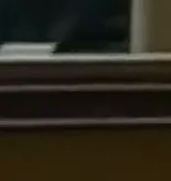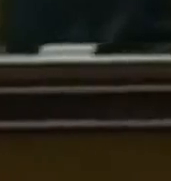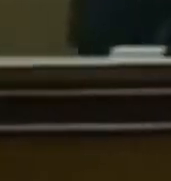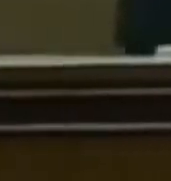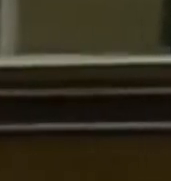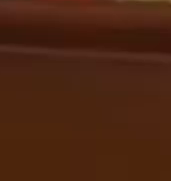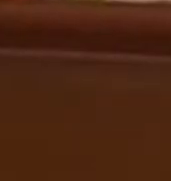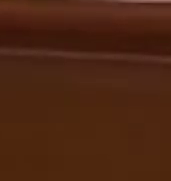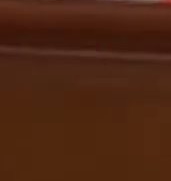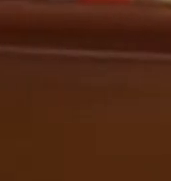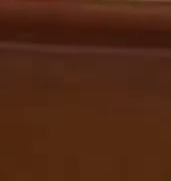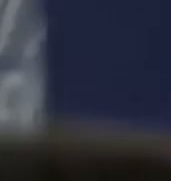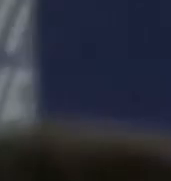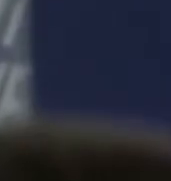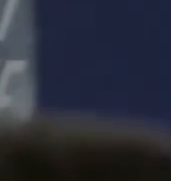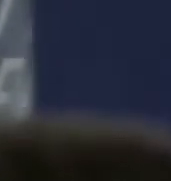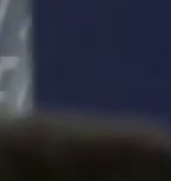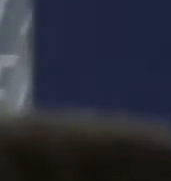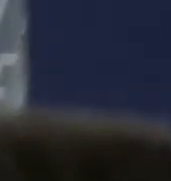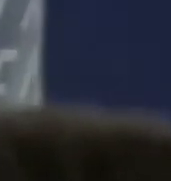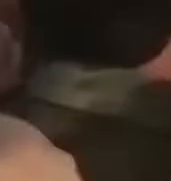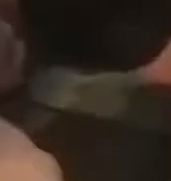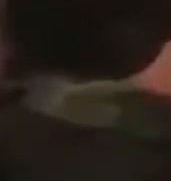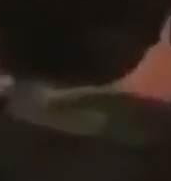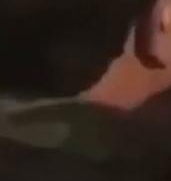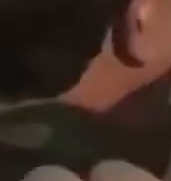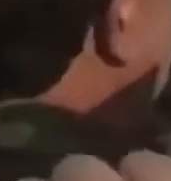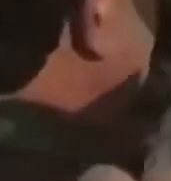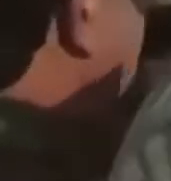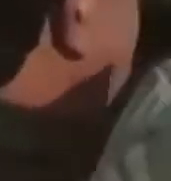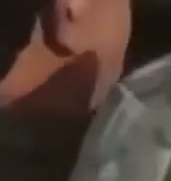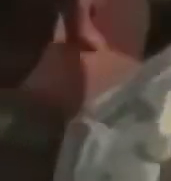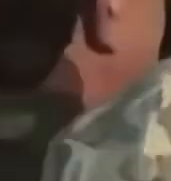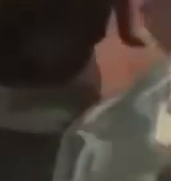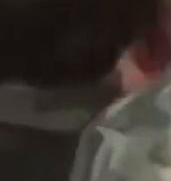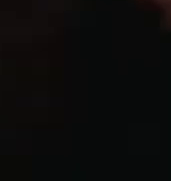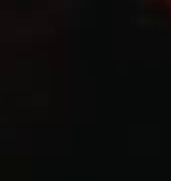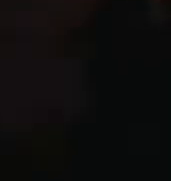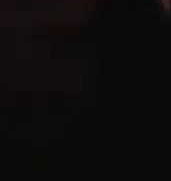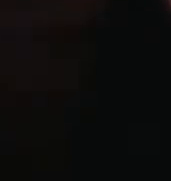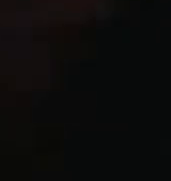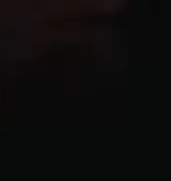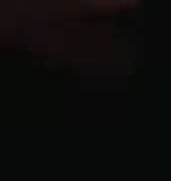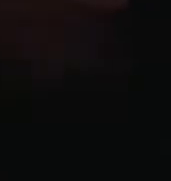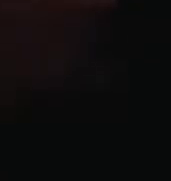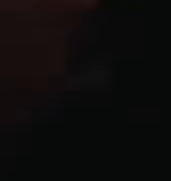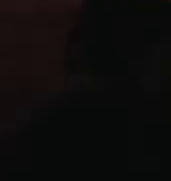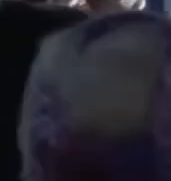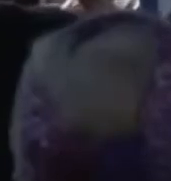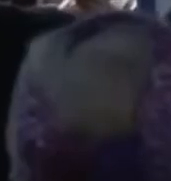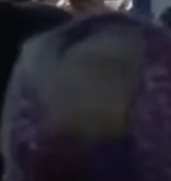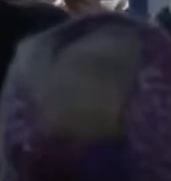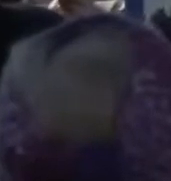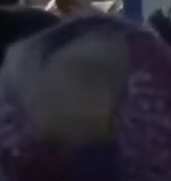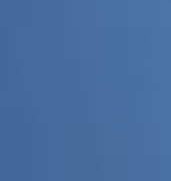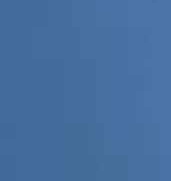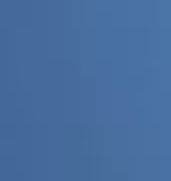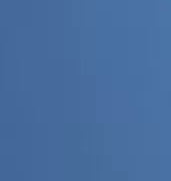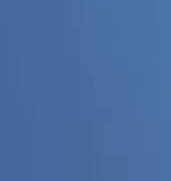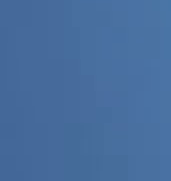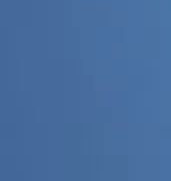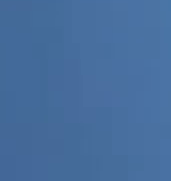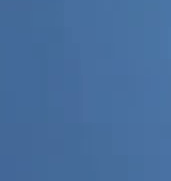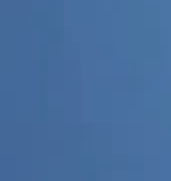where people will turn against each other because of greed and the insatiable hunger